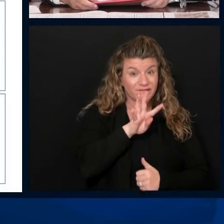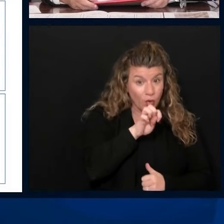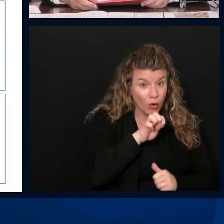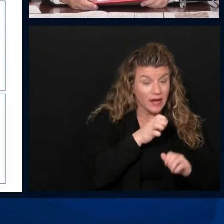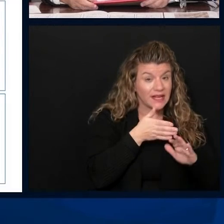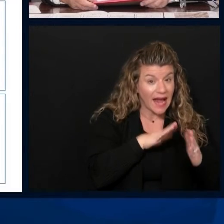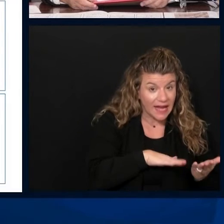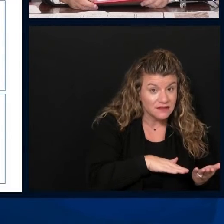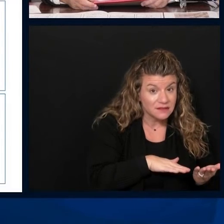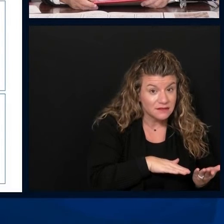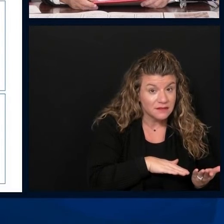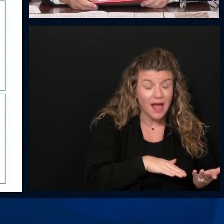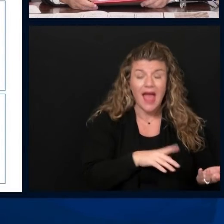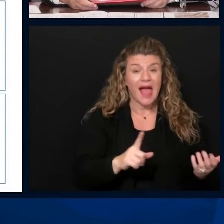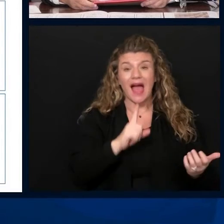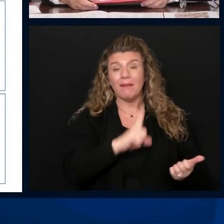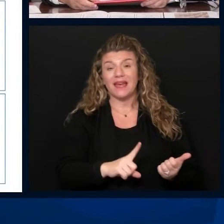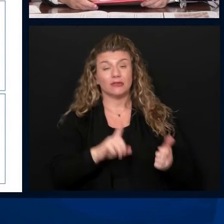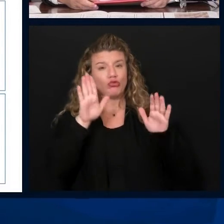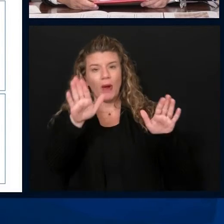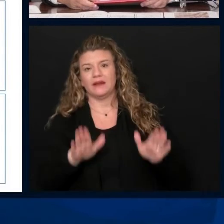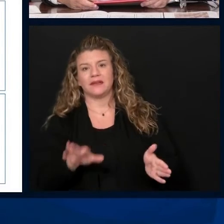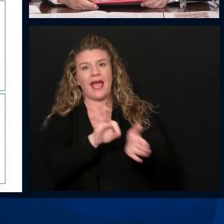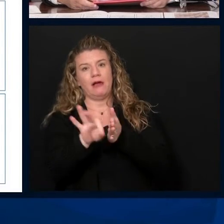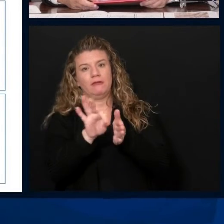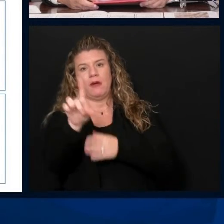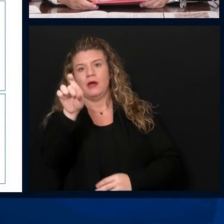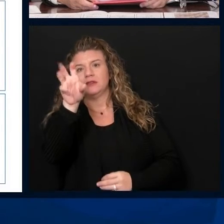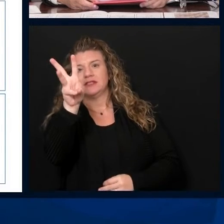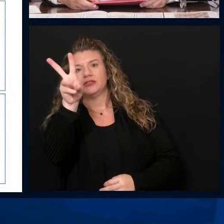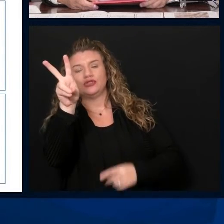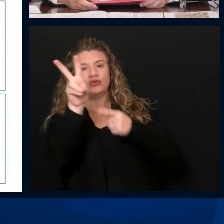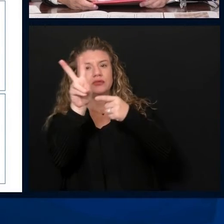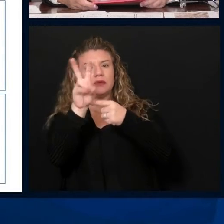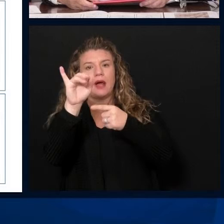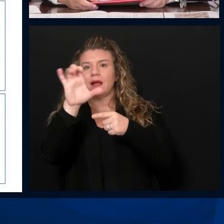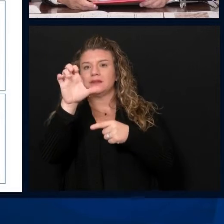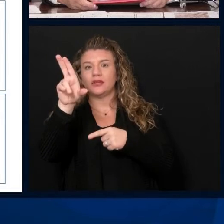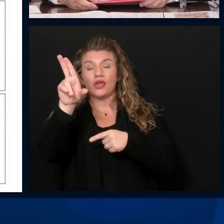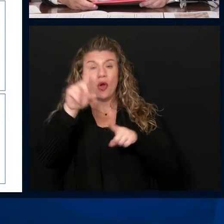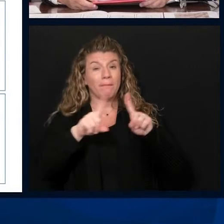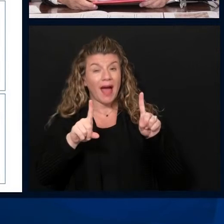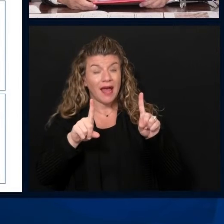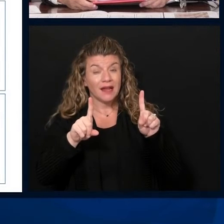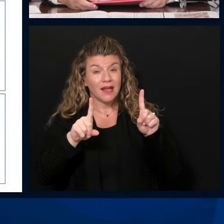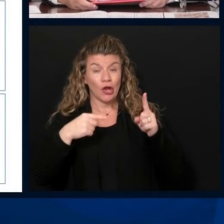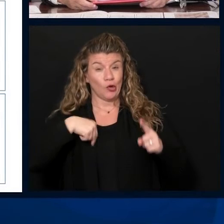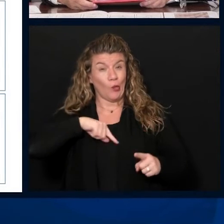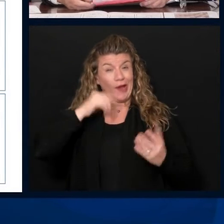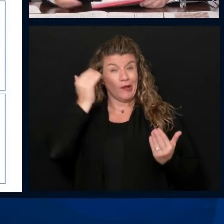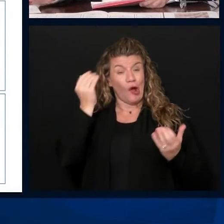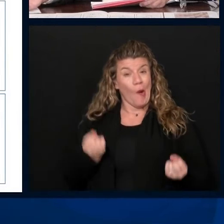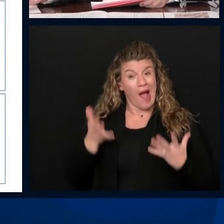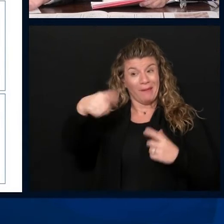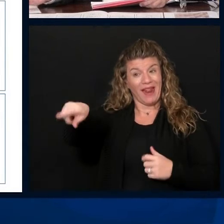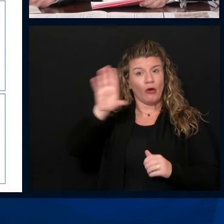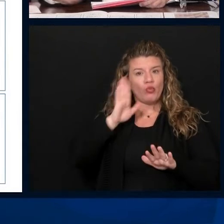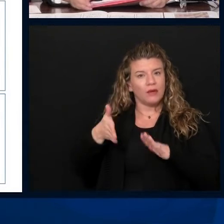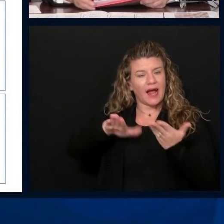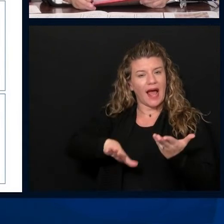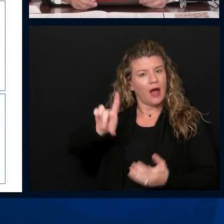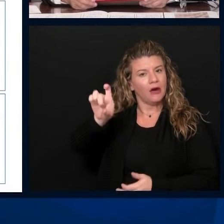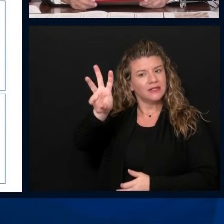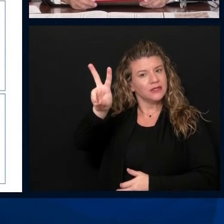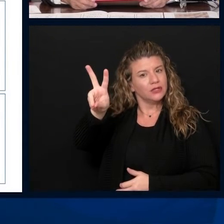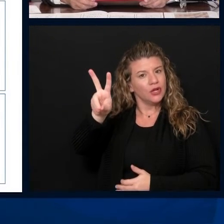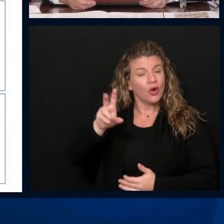You know, it's great to count. We got 162 in the ICU units. How many of those are going to die? How many more are going to die to